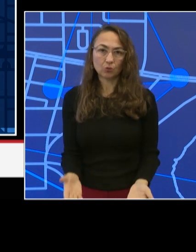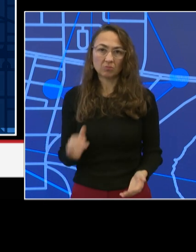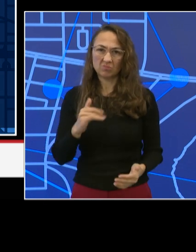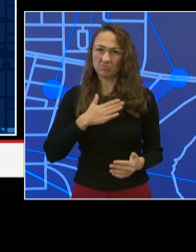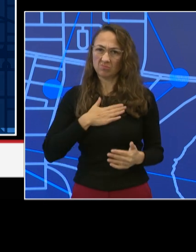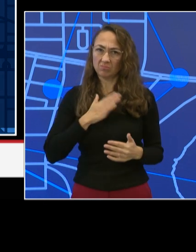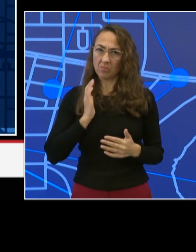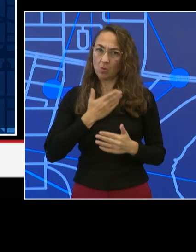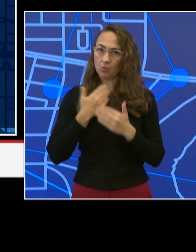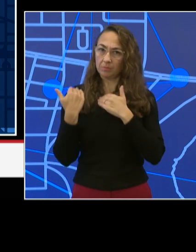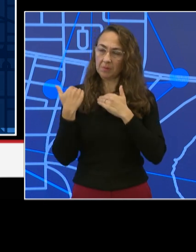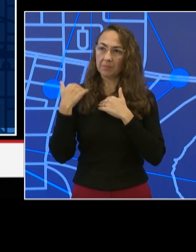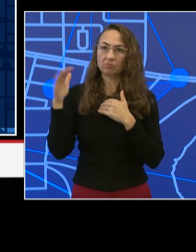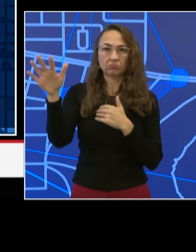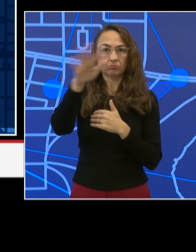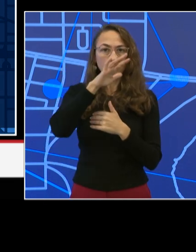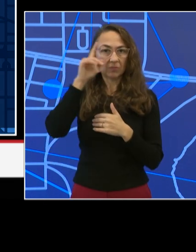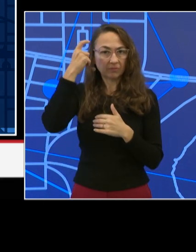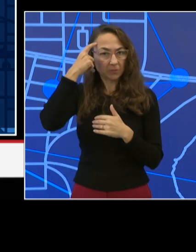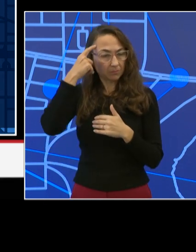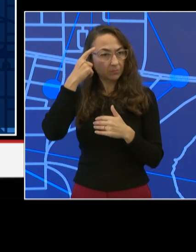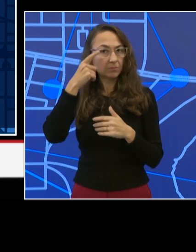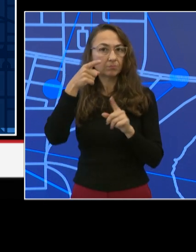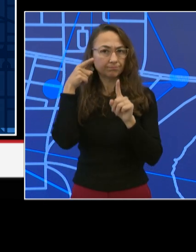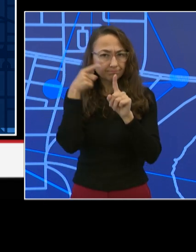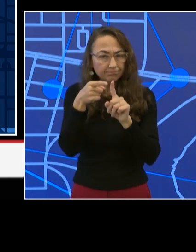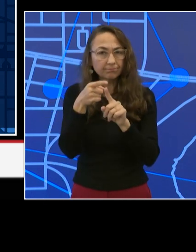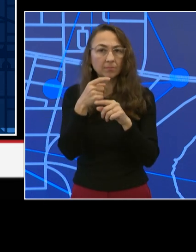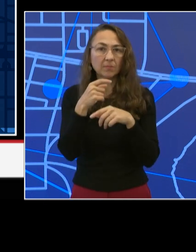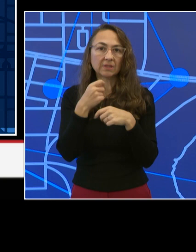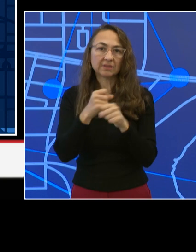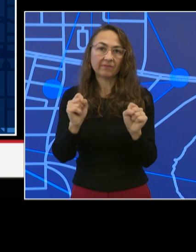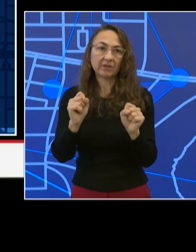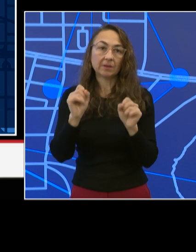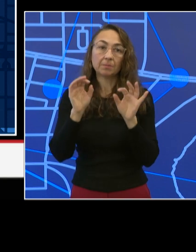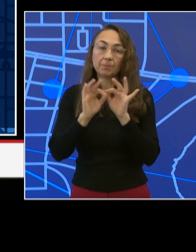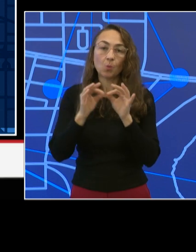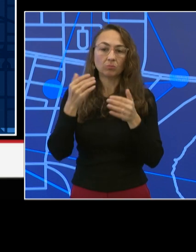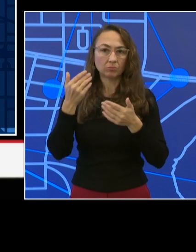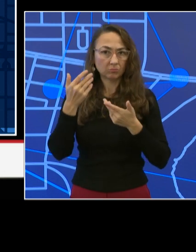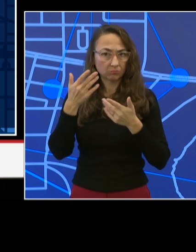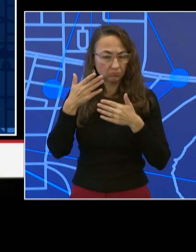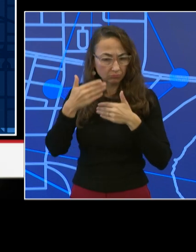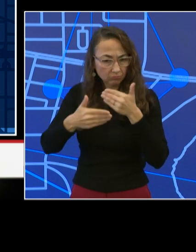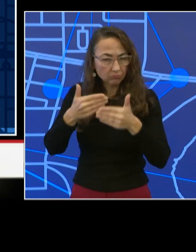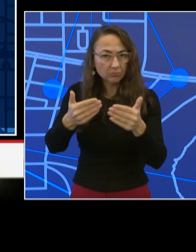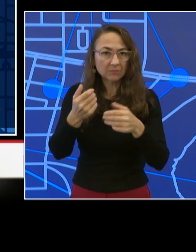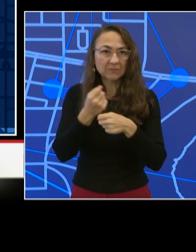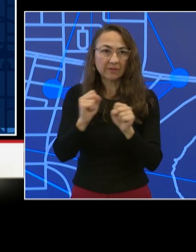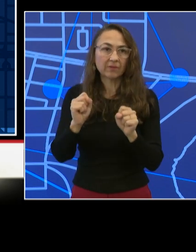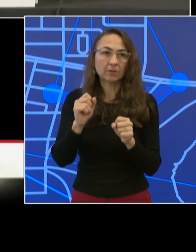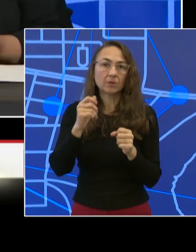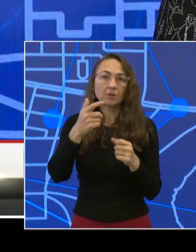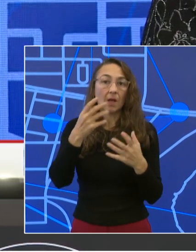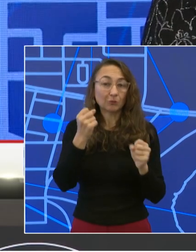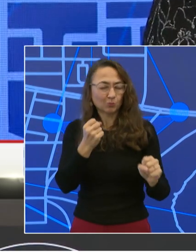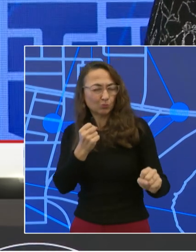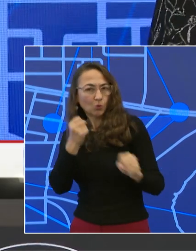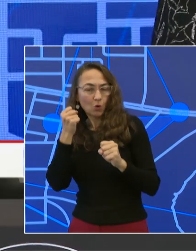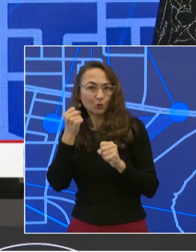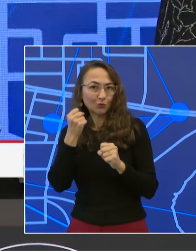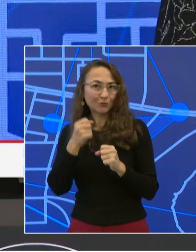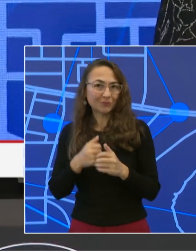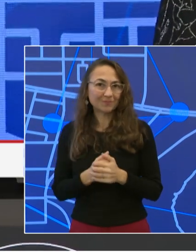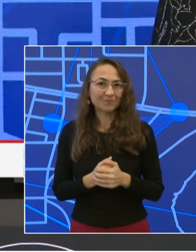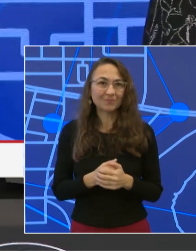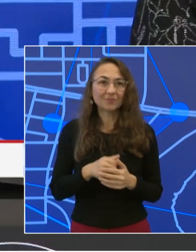to continuing the momentum that we've achieved this year into 2025 and making sure our city is safer and stronger. So with that, I'll turn it back over to the mayor. Thank